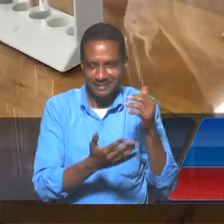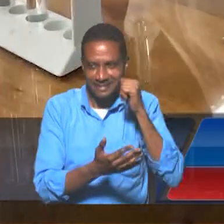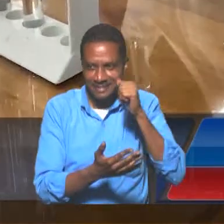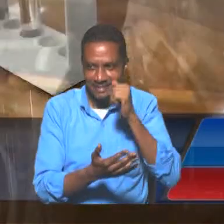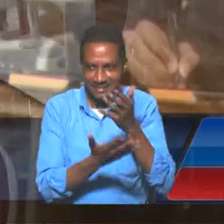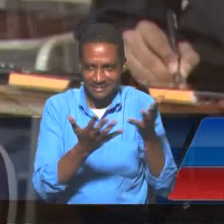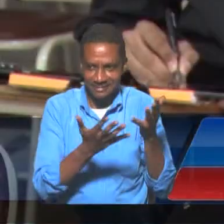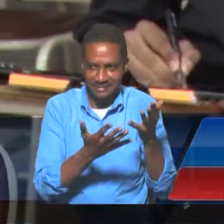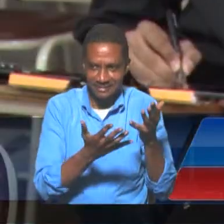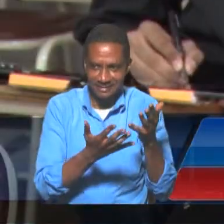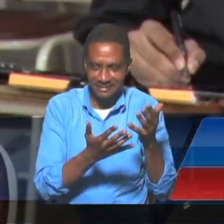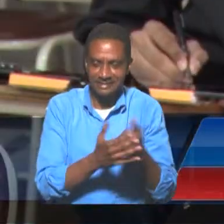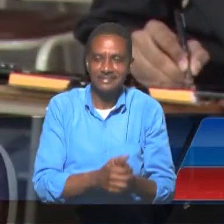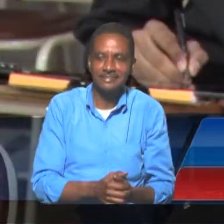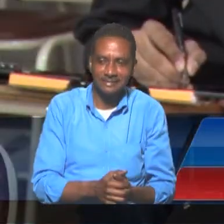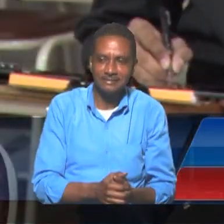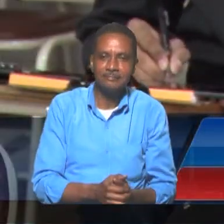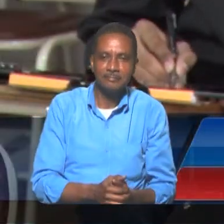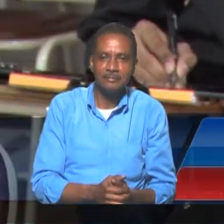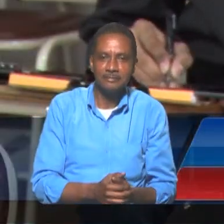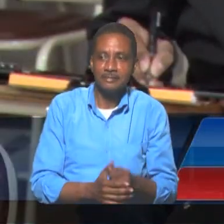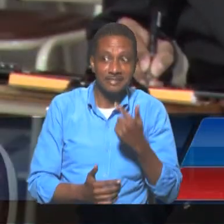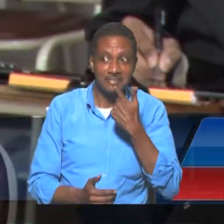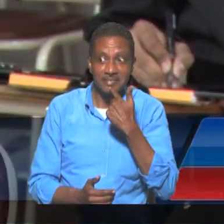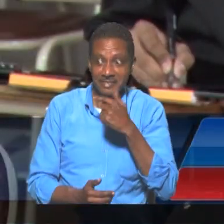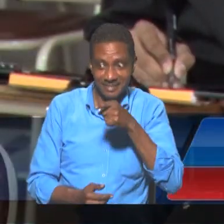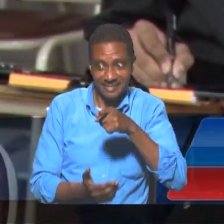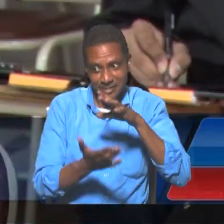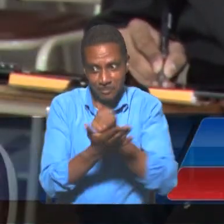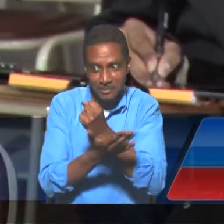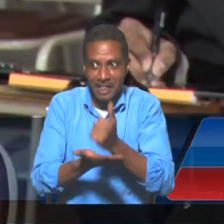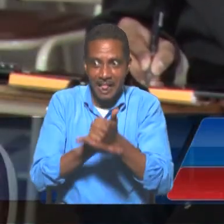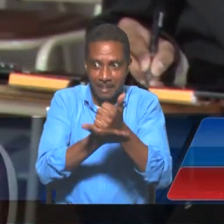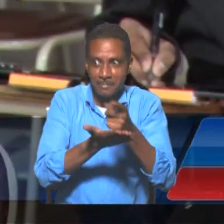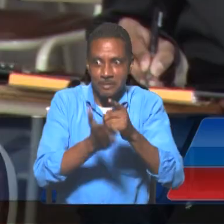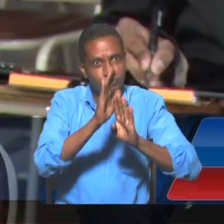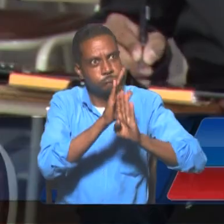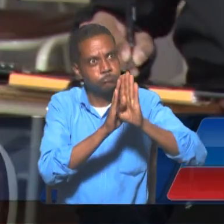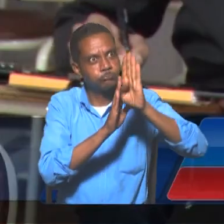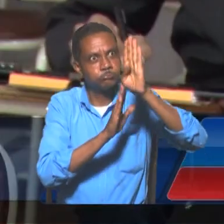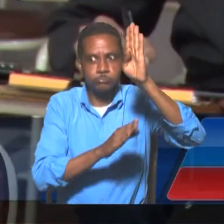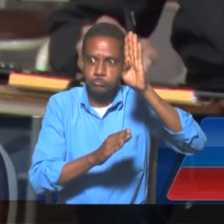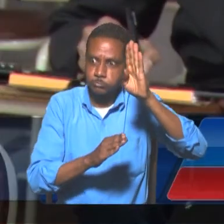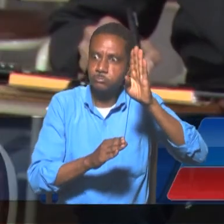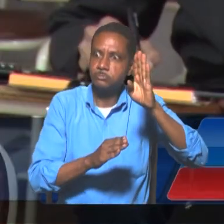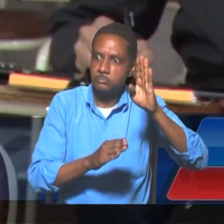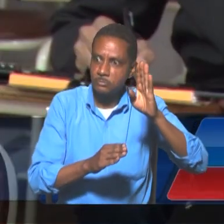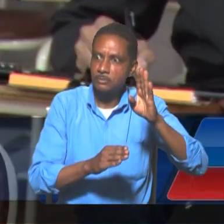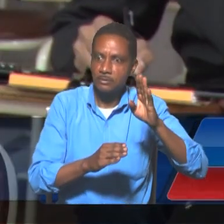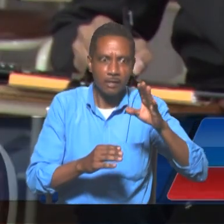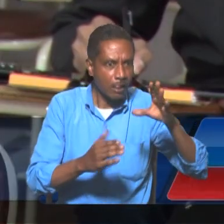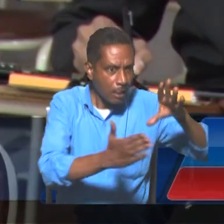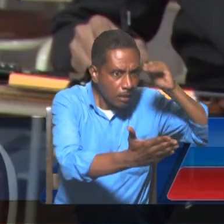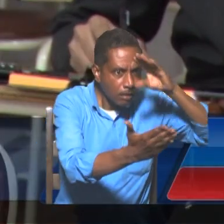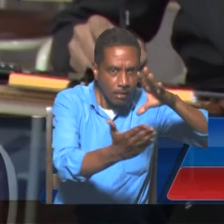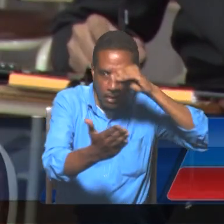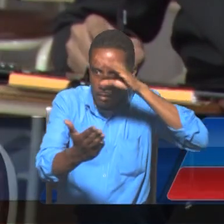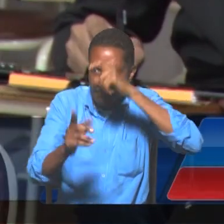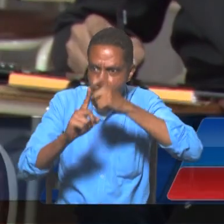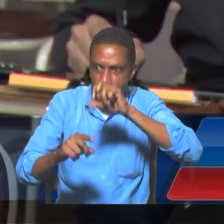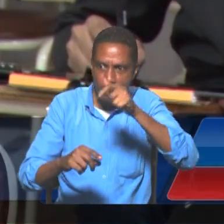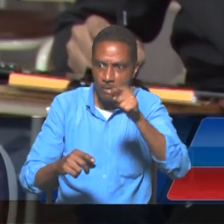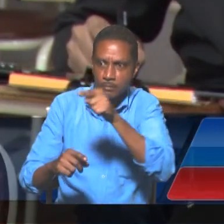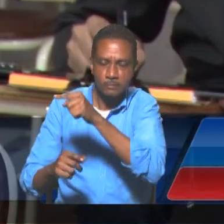said, this opportunity has helped her to grow beyond the classroom and interact and learn from other students who share